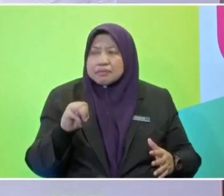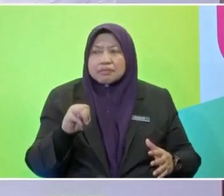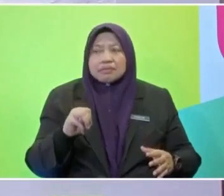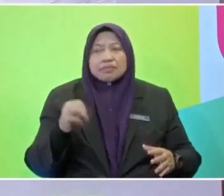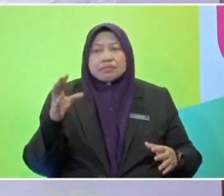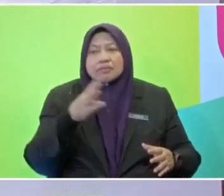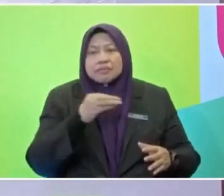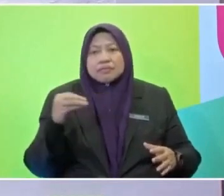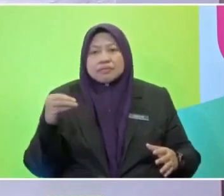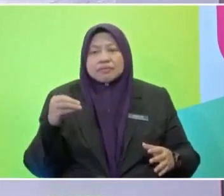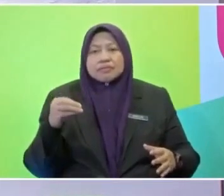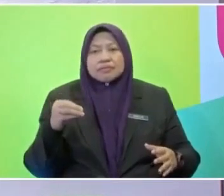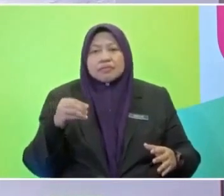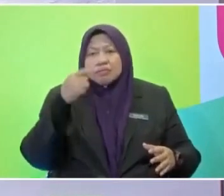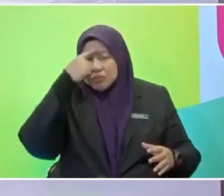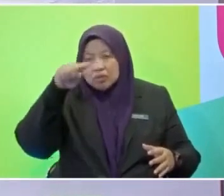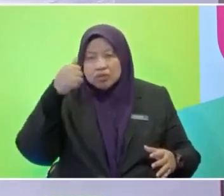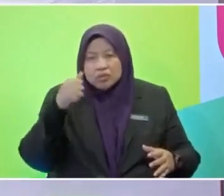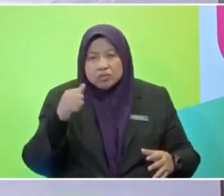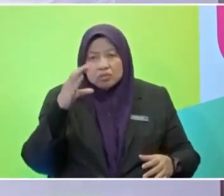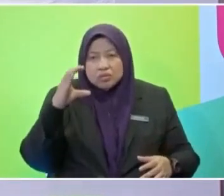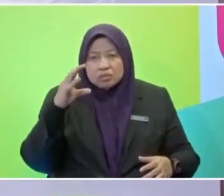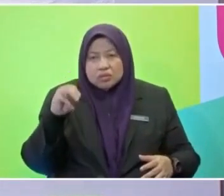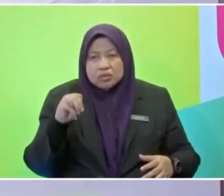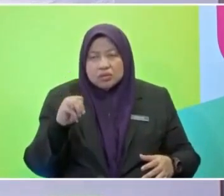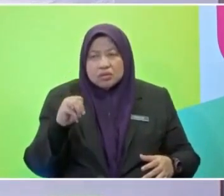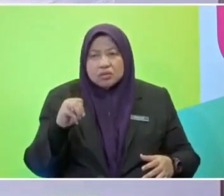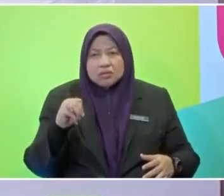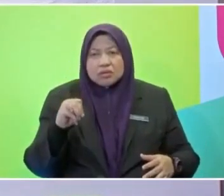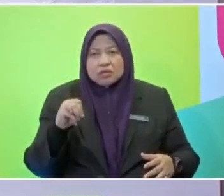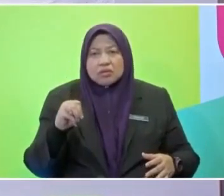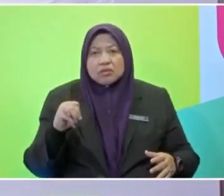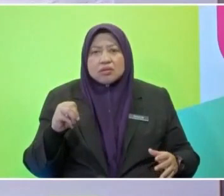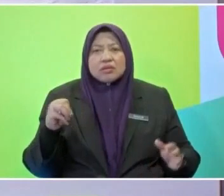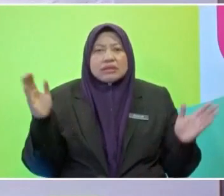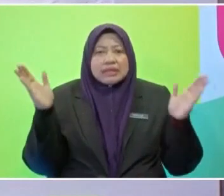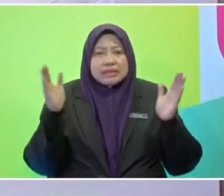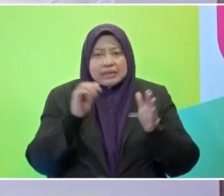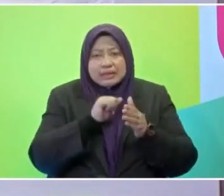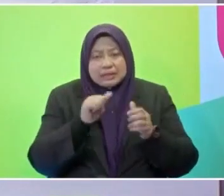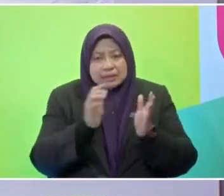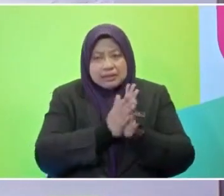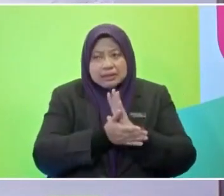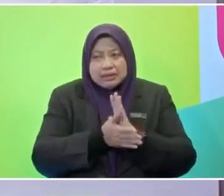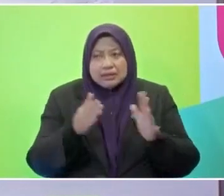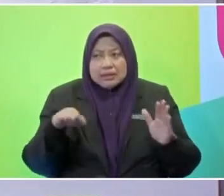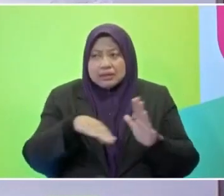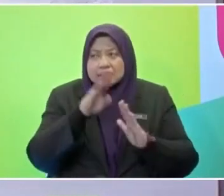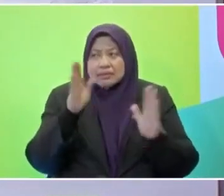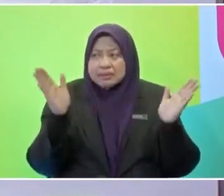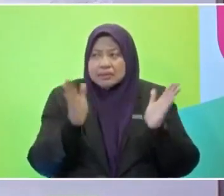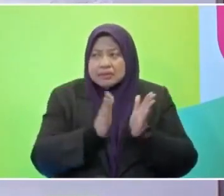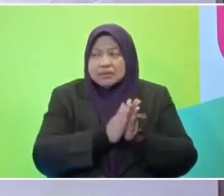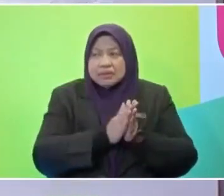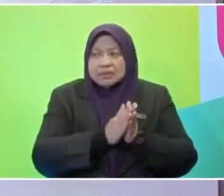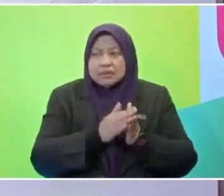And then for the 10 centimeter, it was smaller. Bravo, yes,